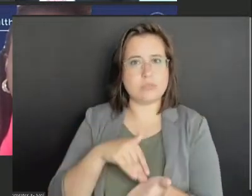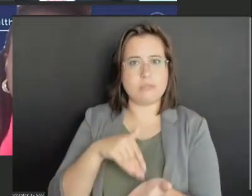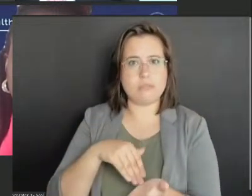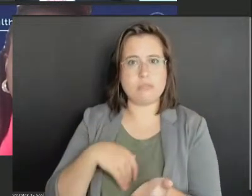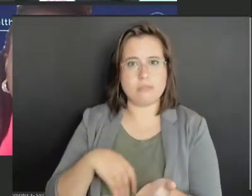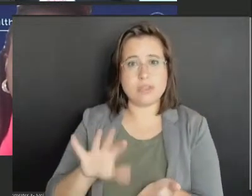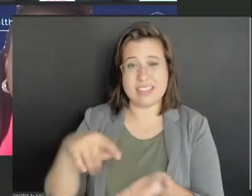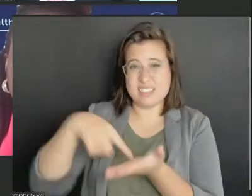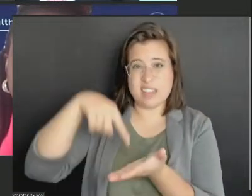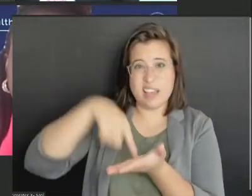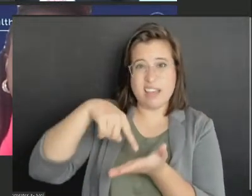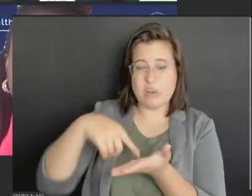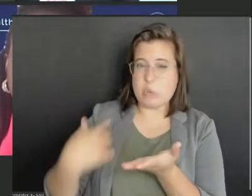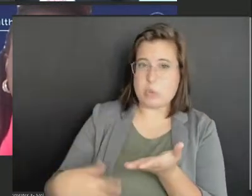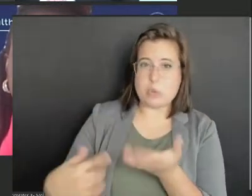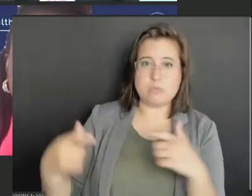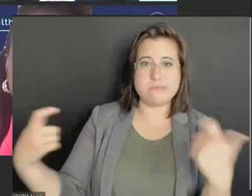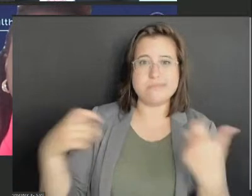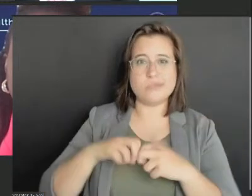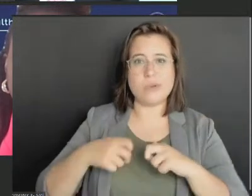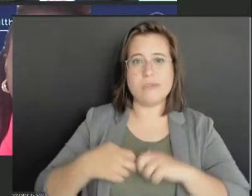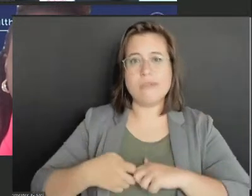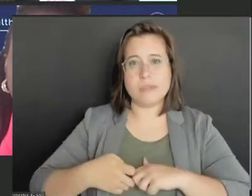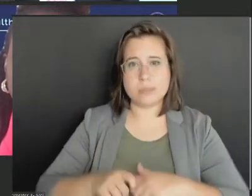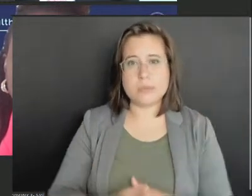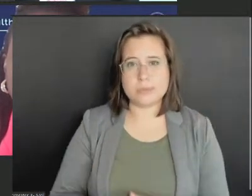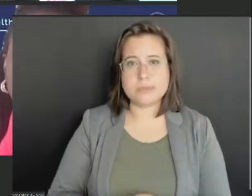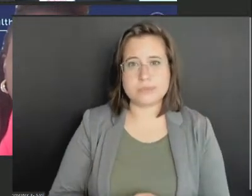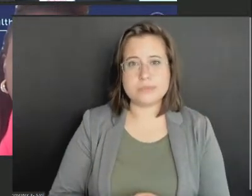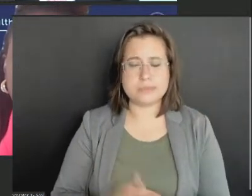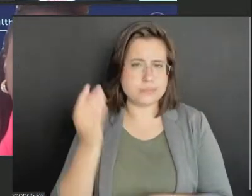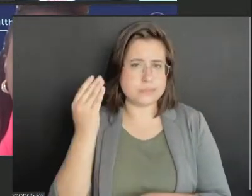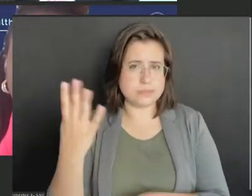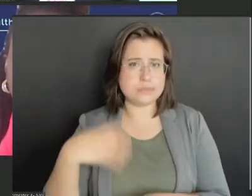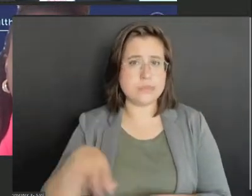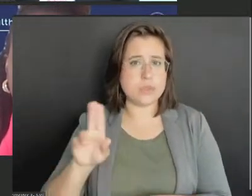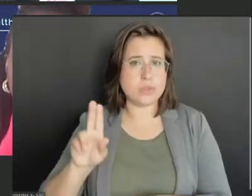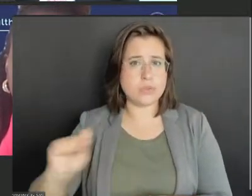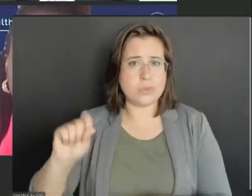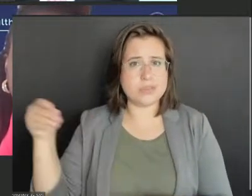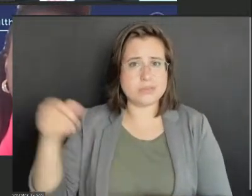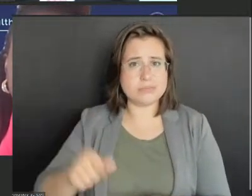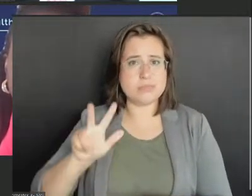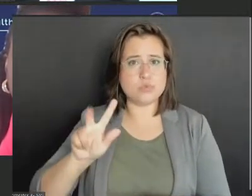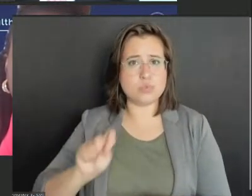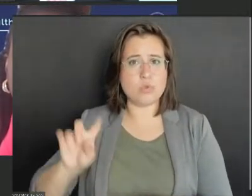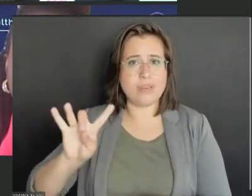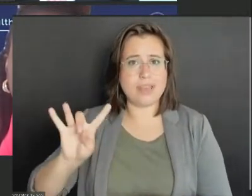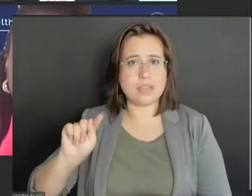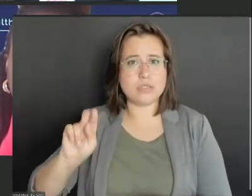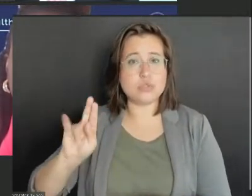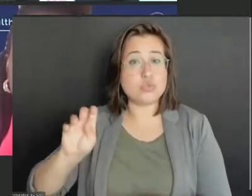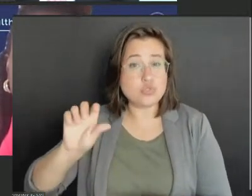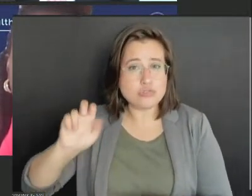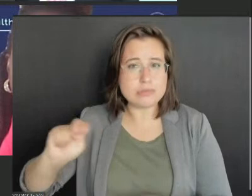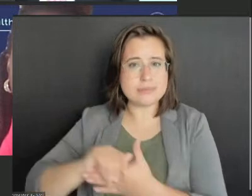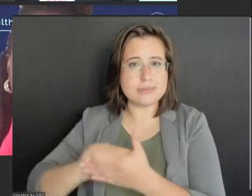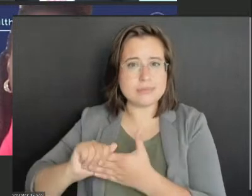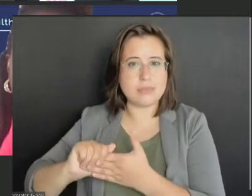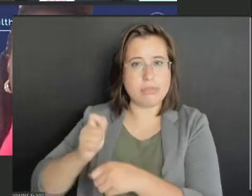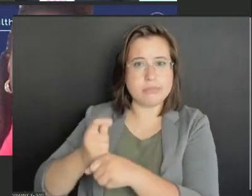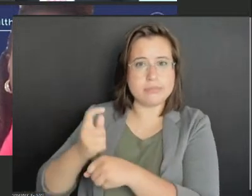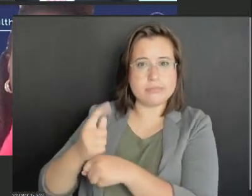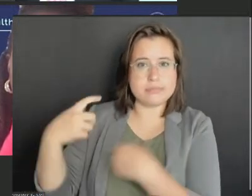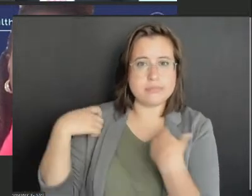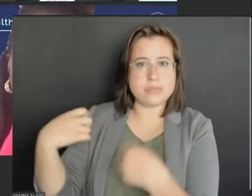is a huge problem. I want to point out that the United States spends $3.8 trillion a year on healthcare that I refer